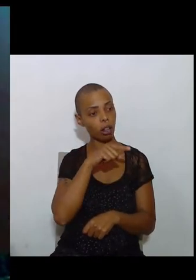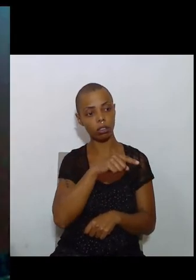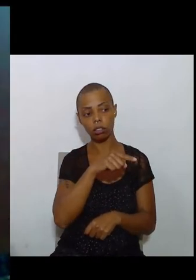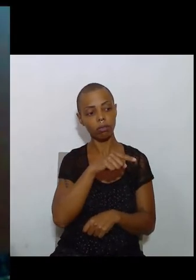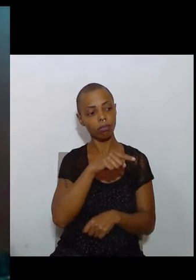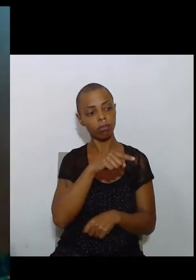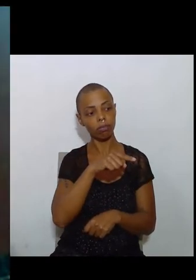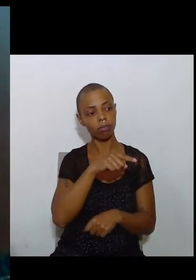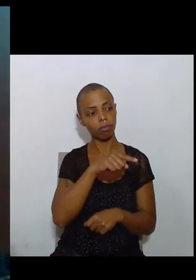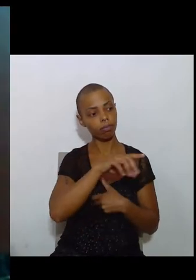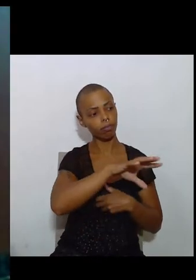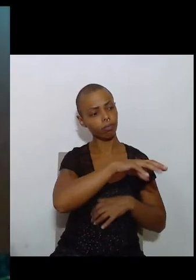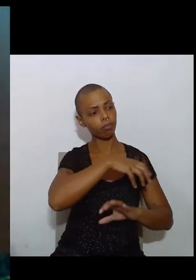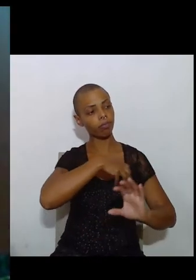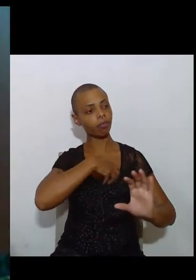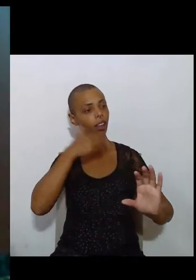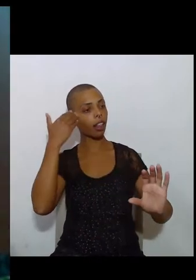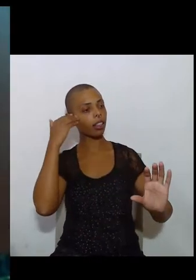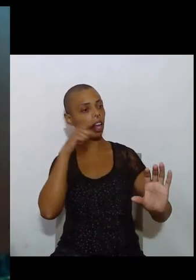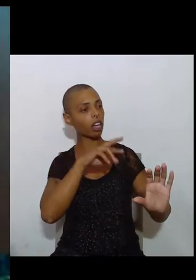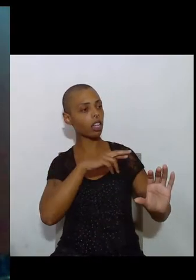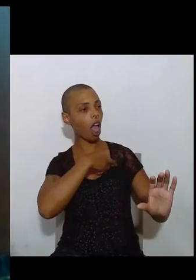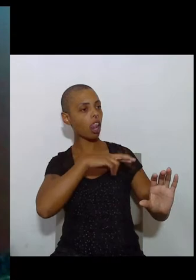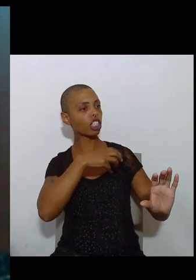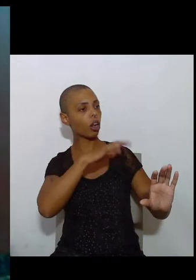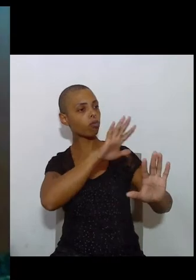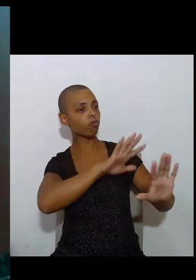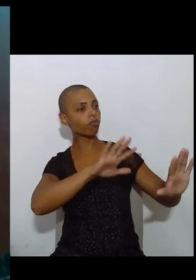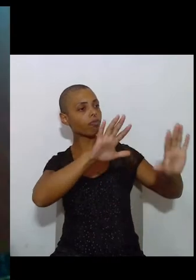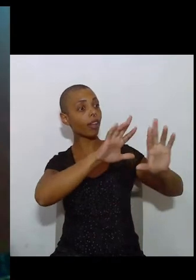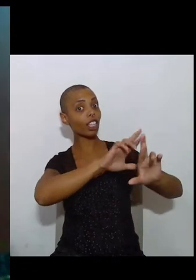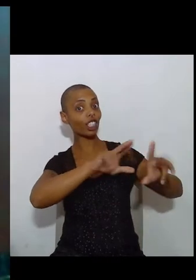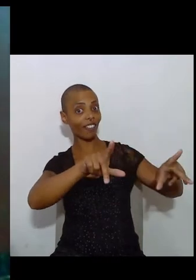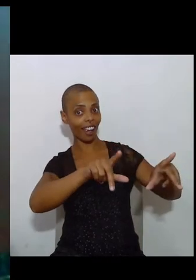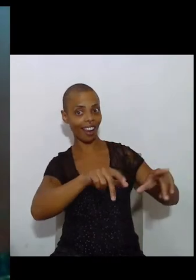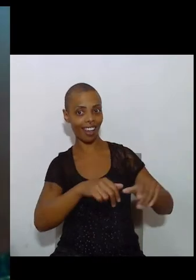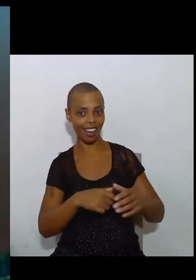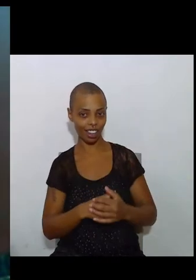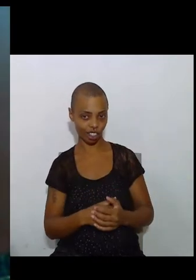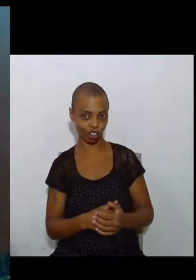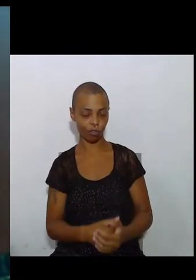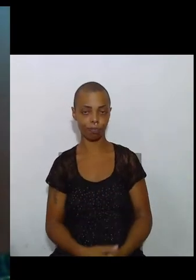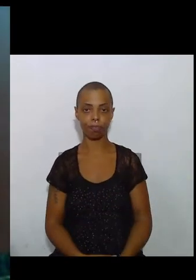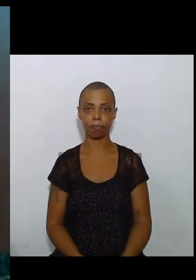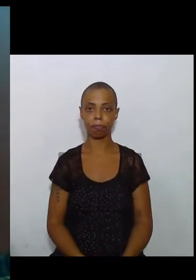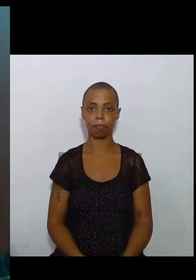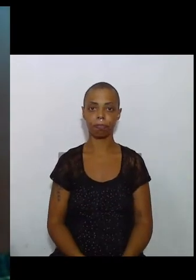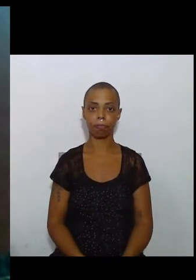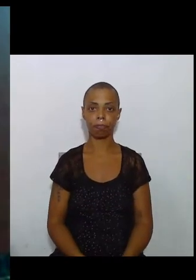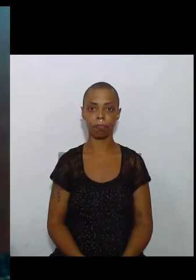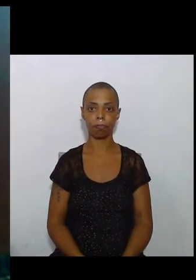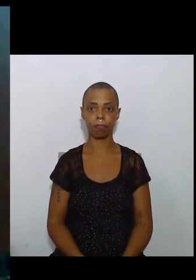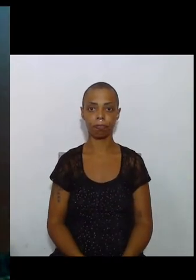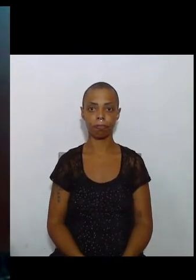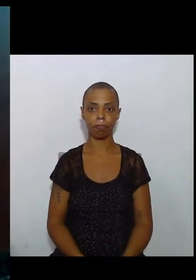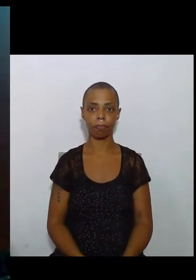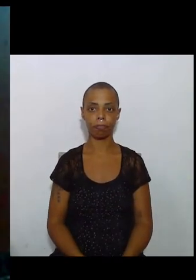religion in that way and rather to see it in a different way